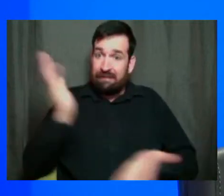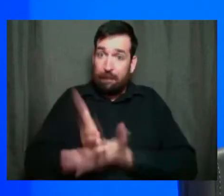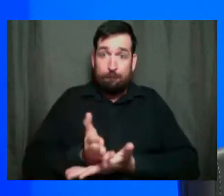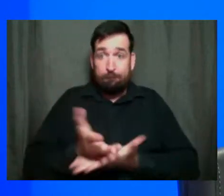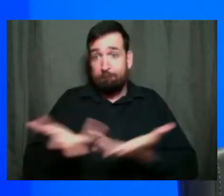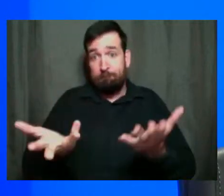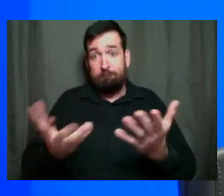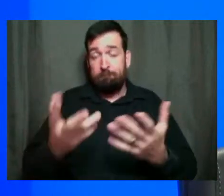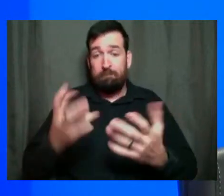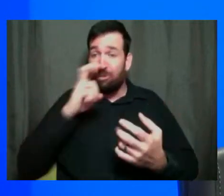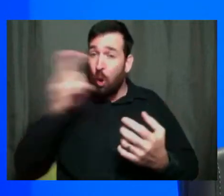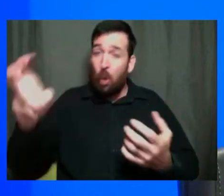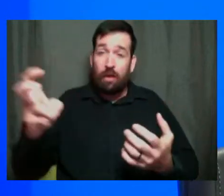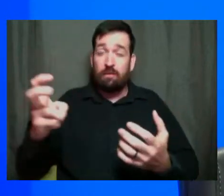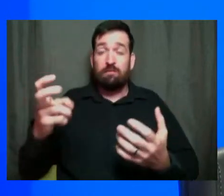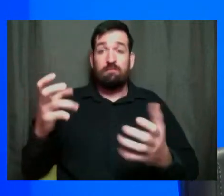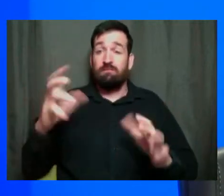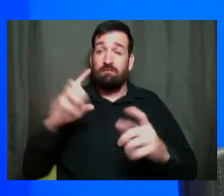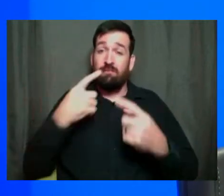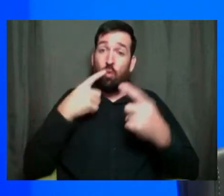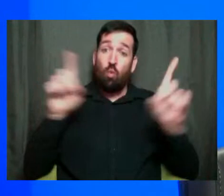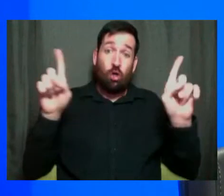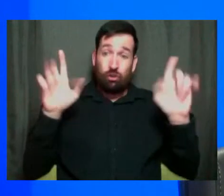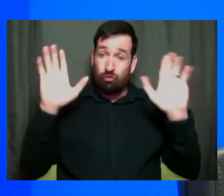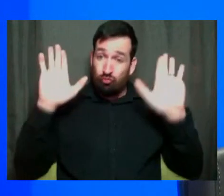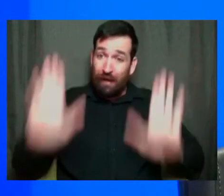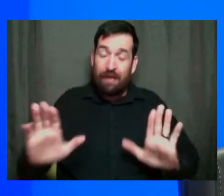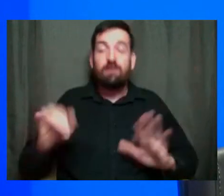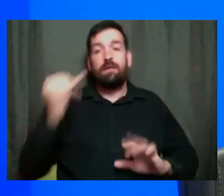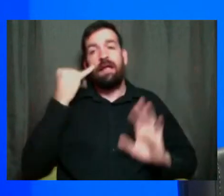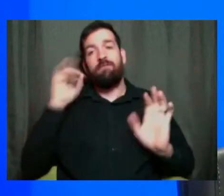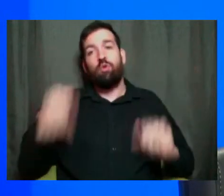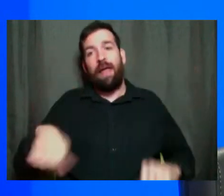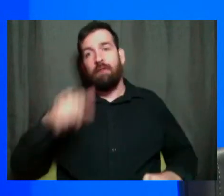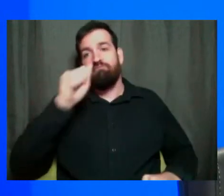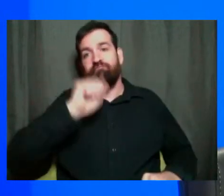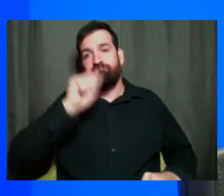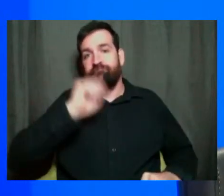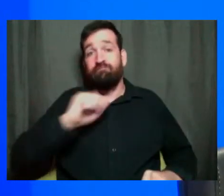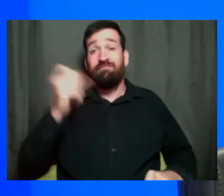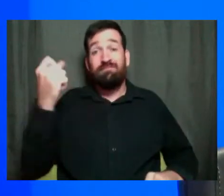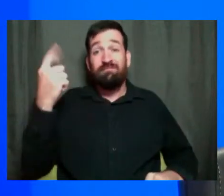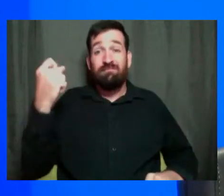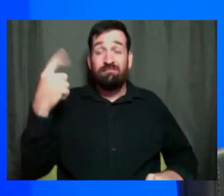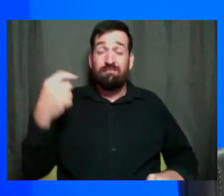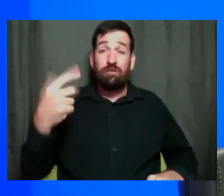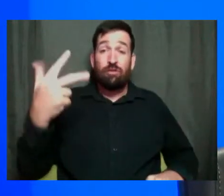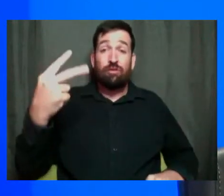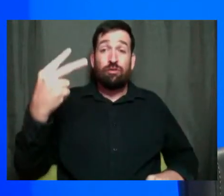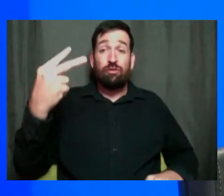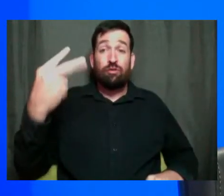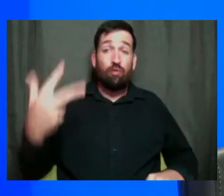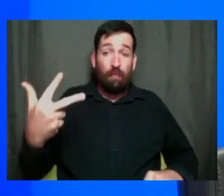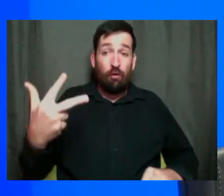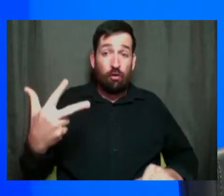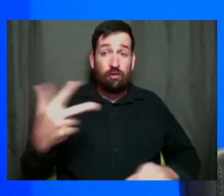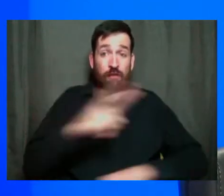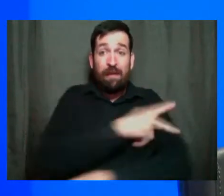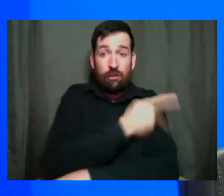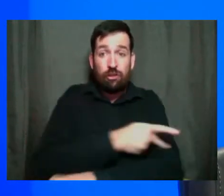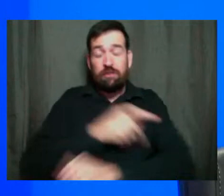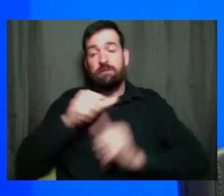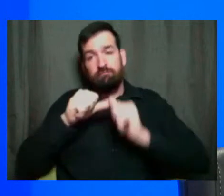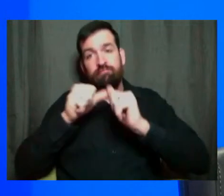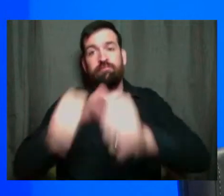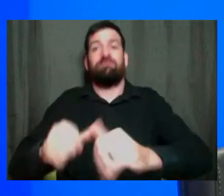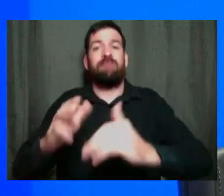snoring. Works great for those that can tolerate. In reality, about 2/3 of patients end up using it past the 6-month mark. But there's